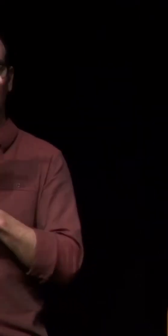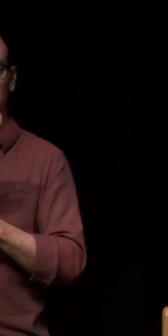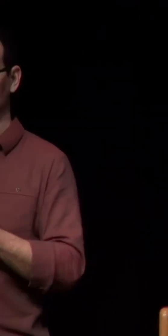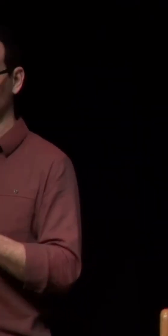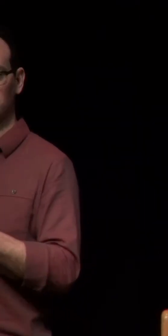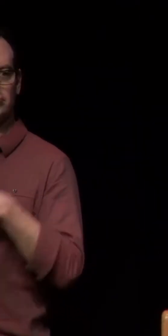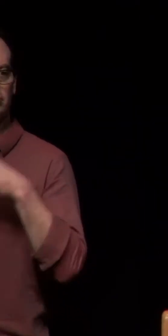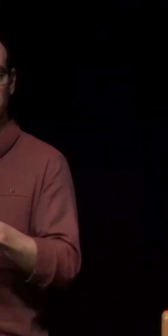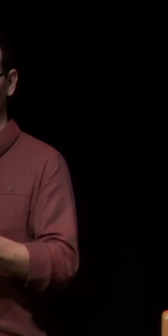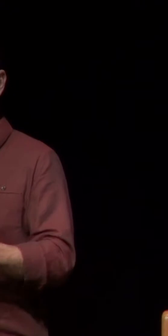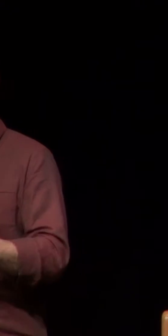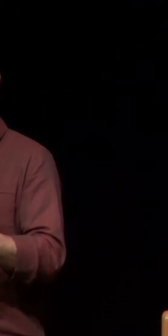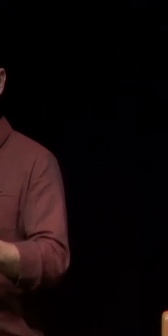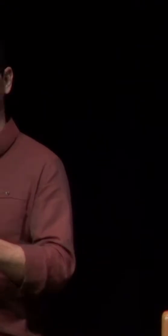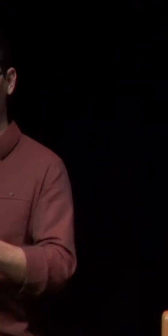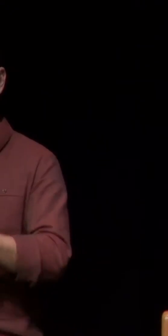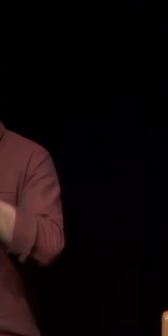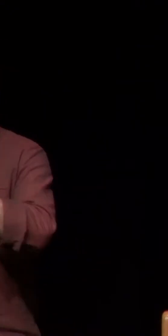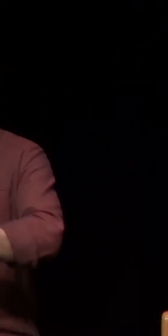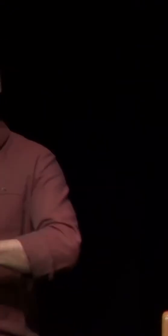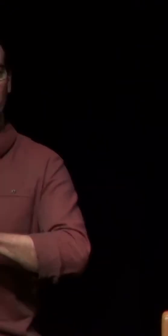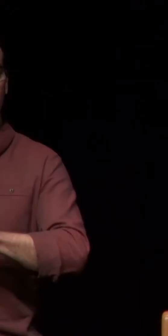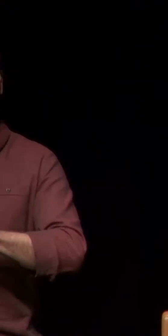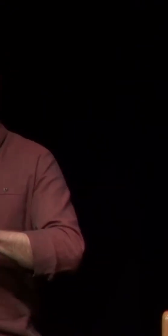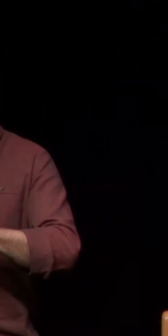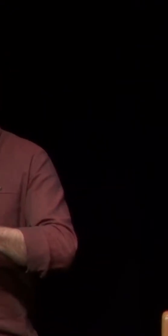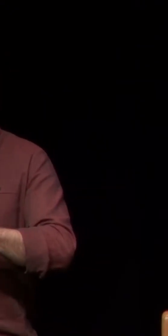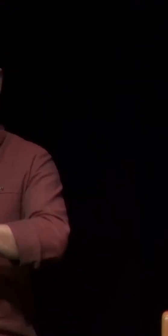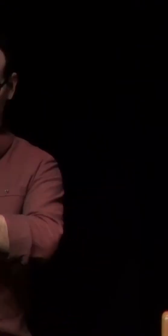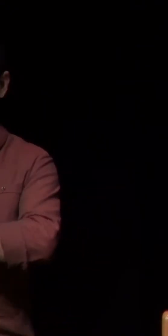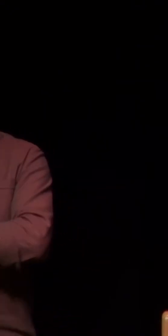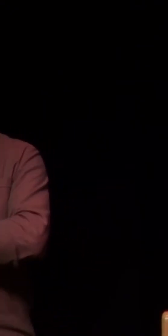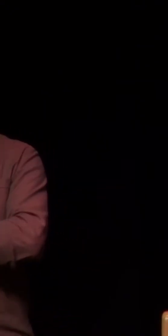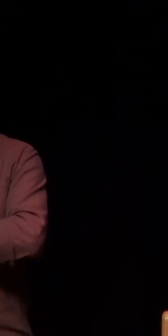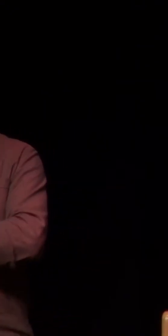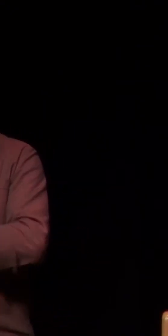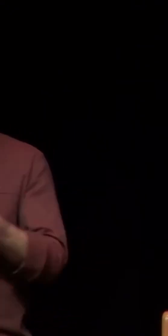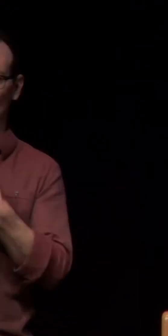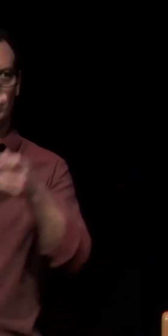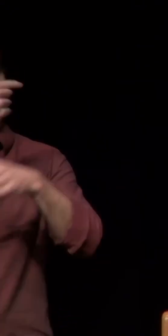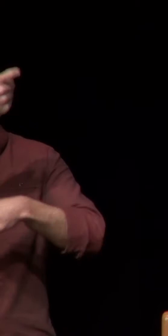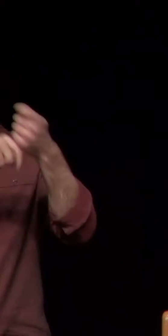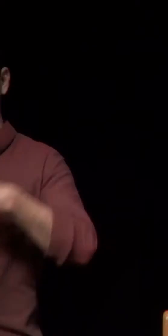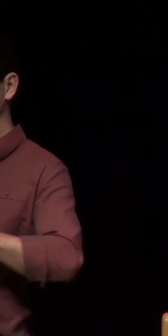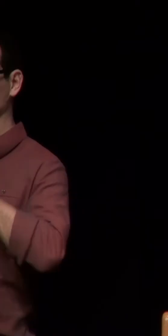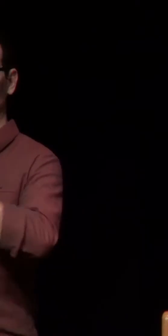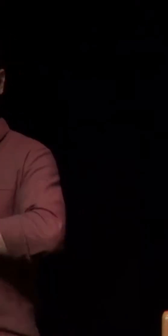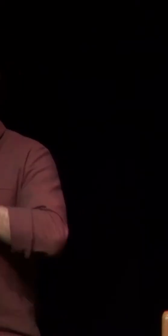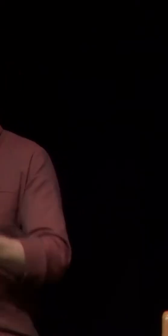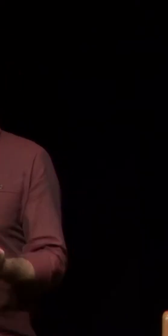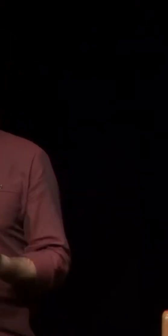the legacies. And I like to think that we see some opportunities now. I was in